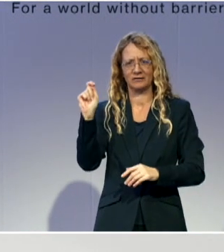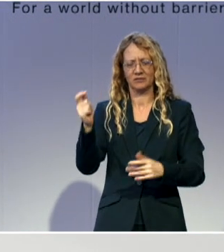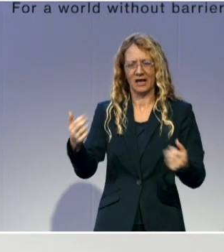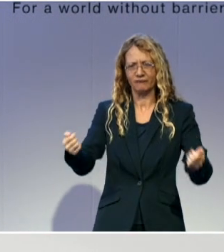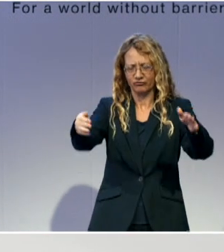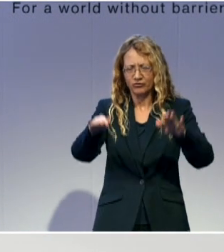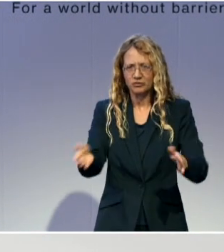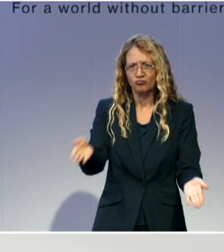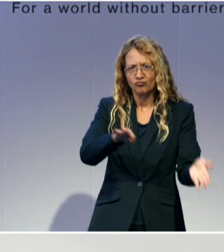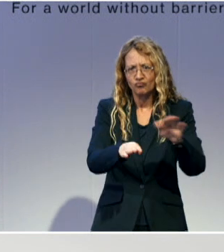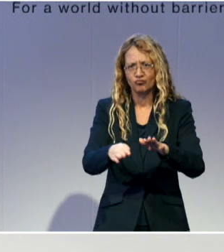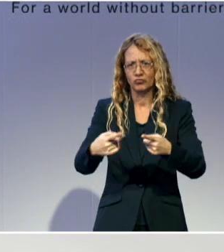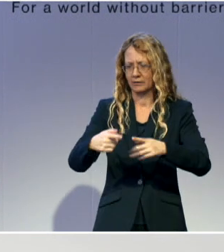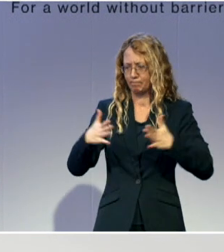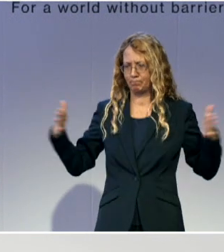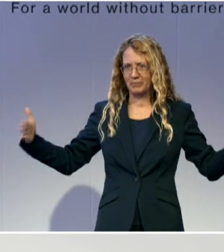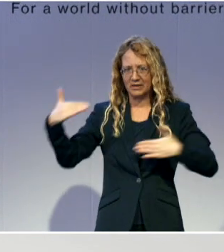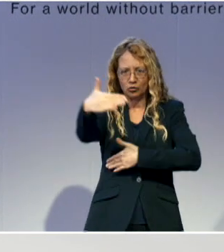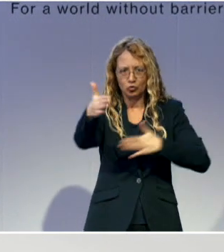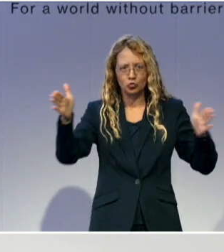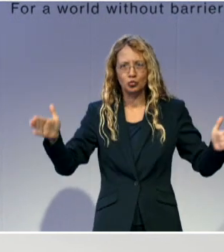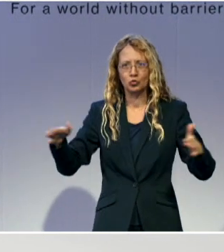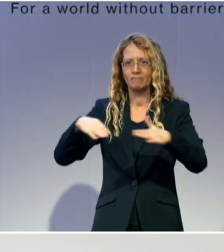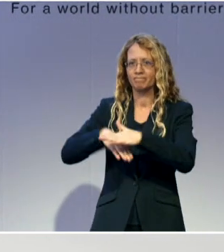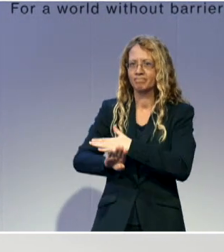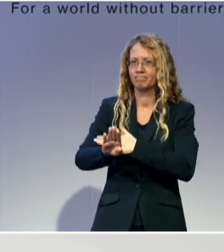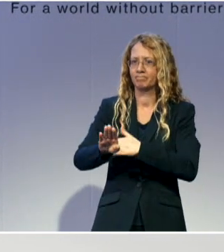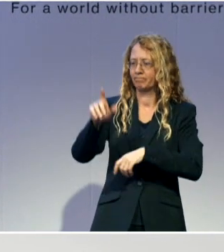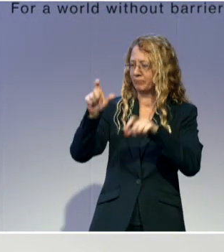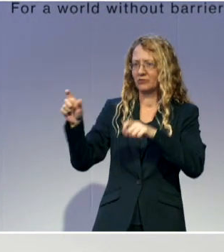wheelchairs and/or a personal assistant.